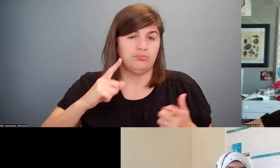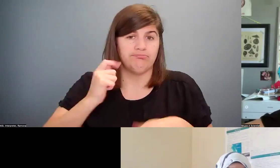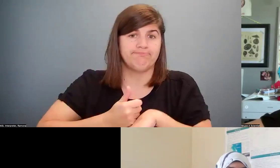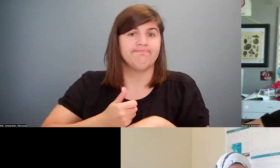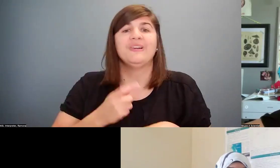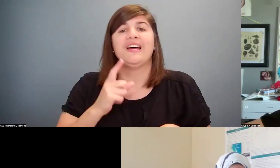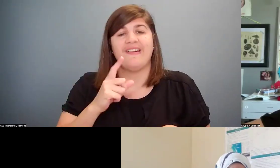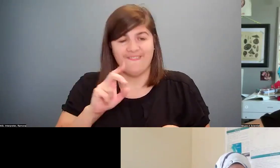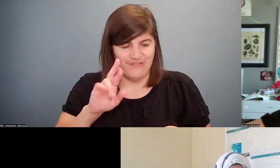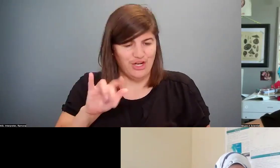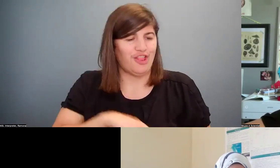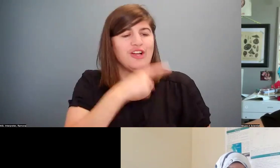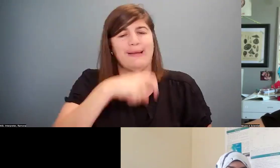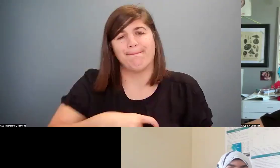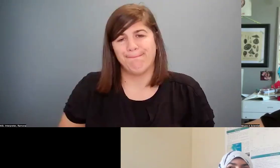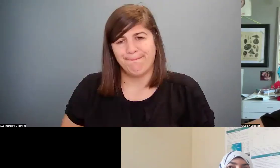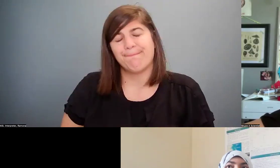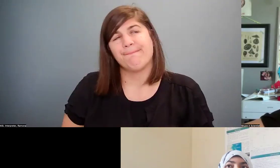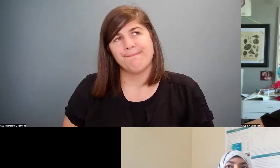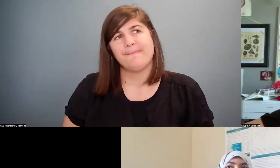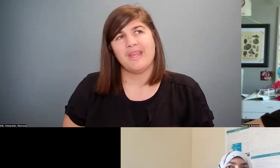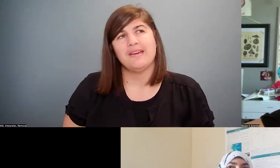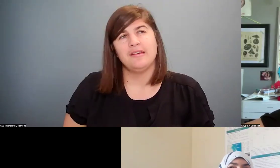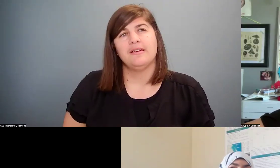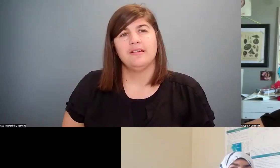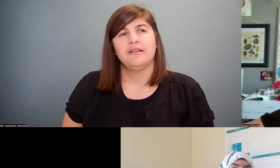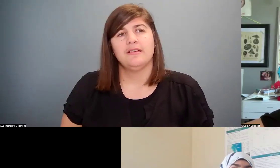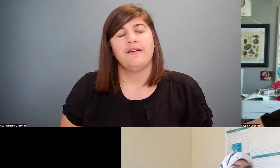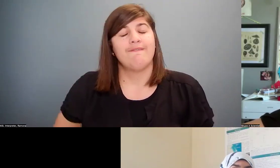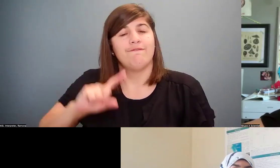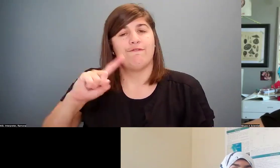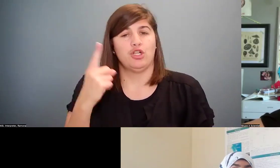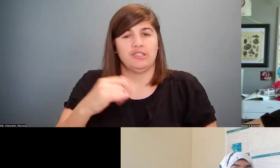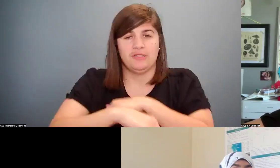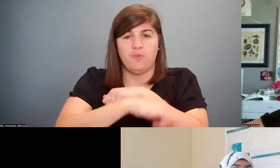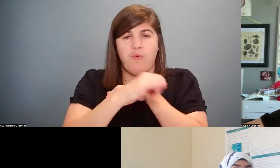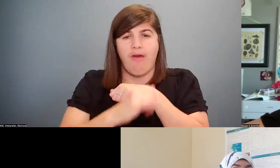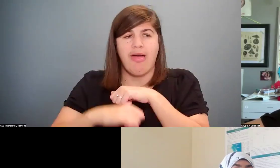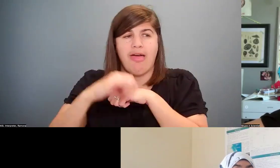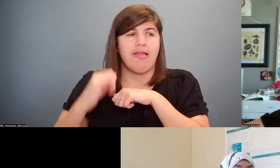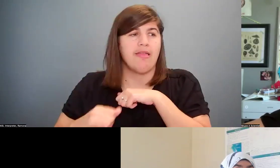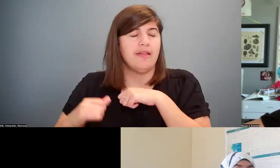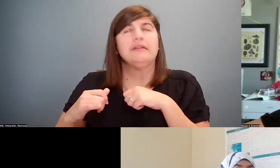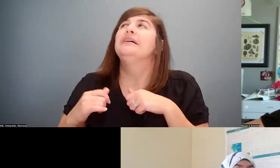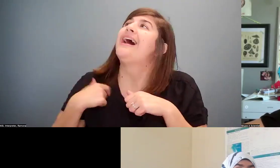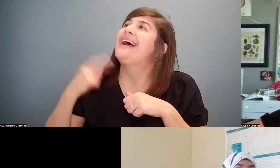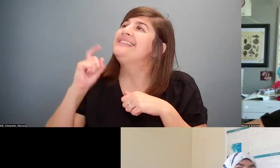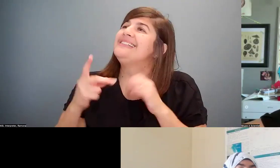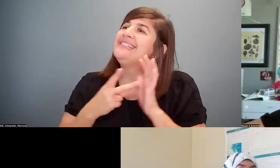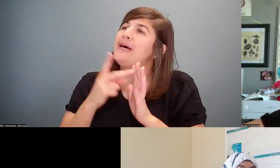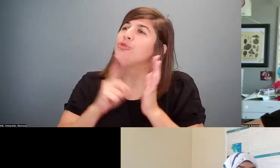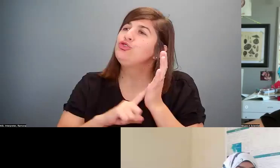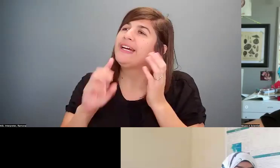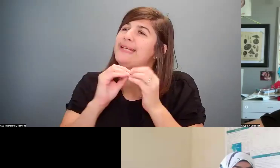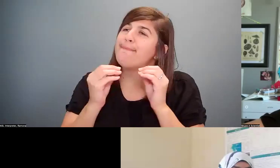very, very, very long time. So the first whale, I need to double check this number, but